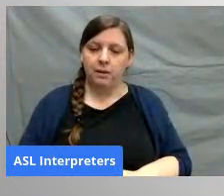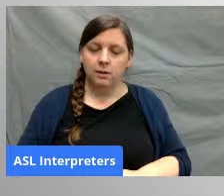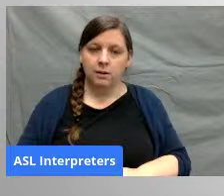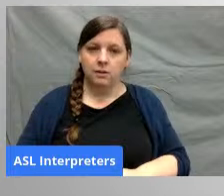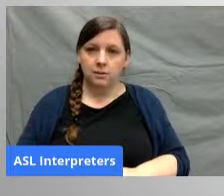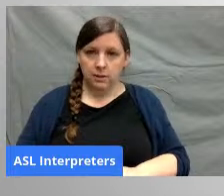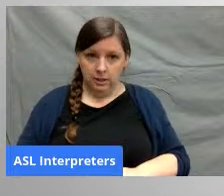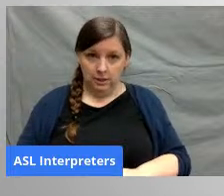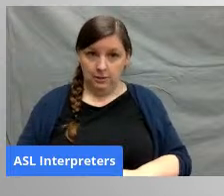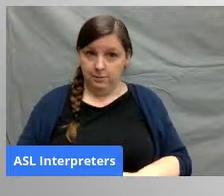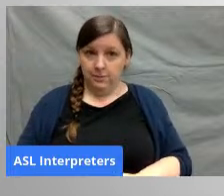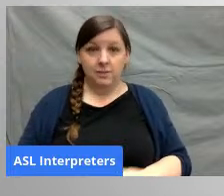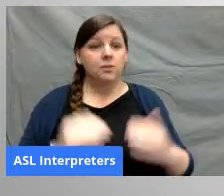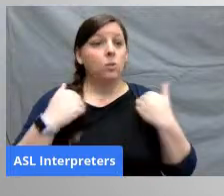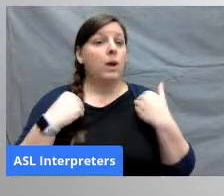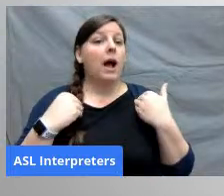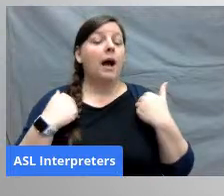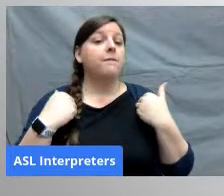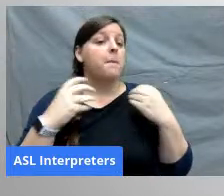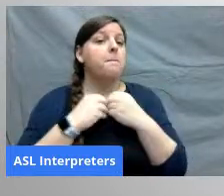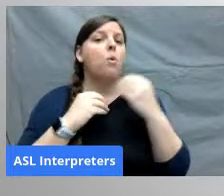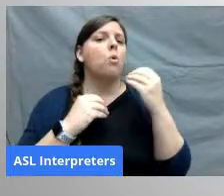Do we have more or less?